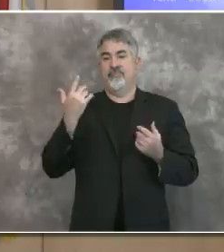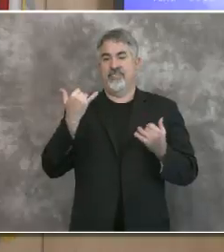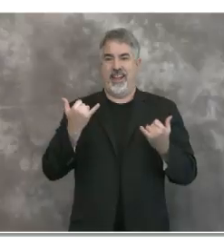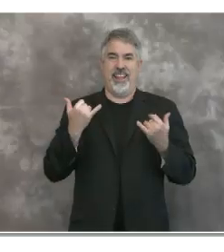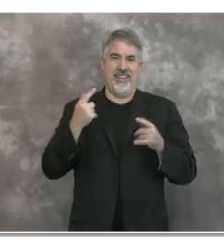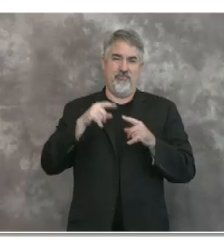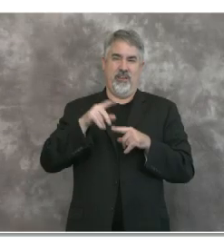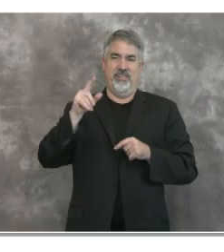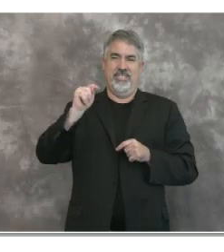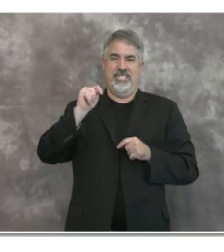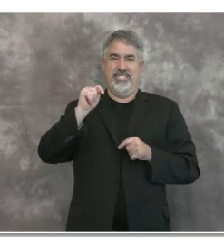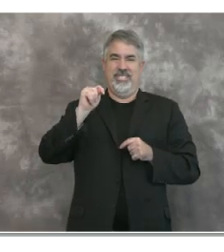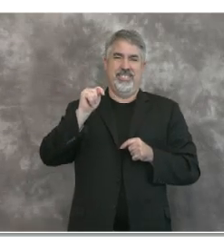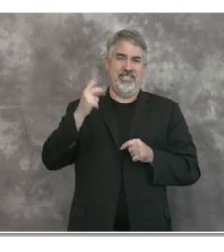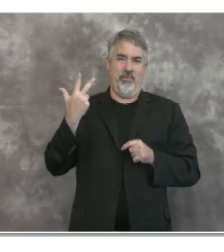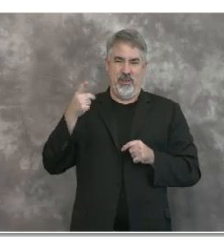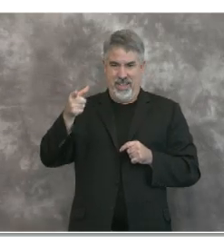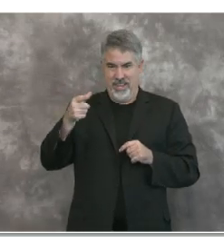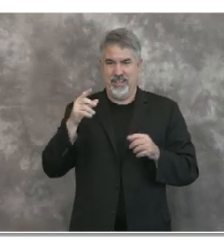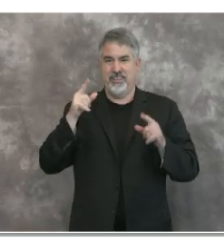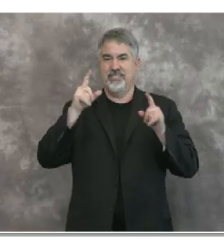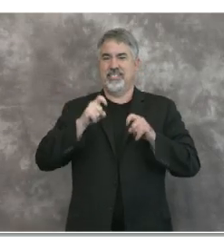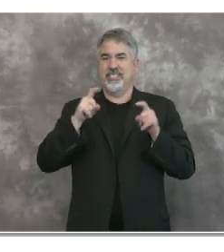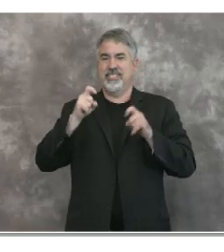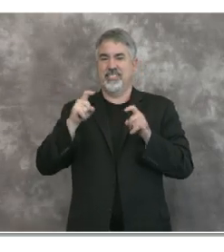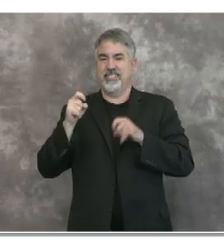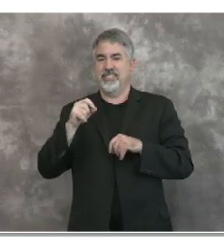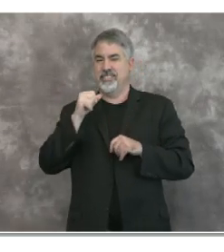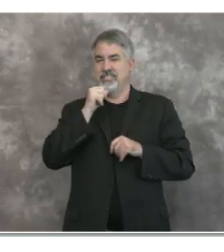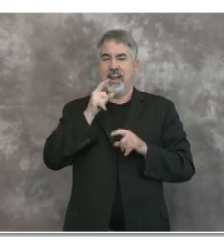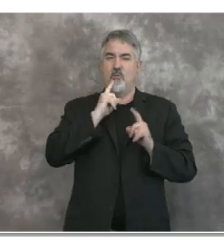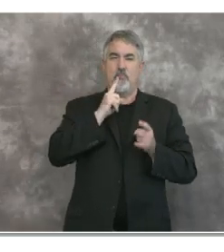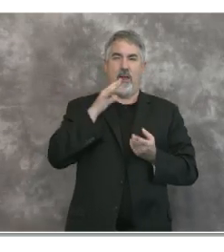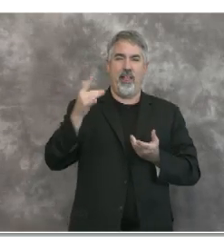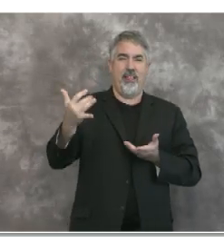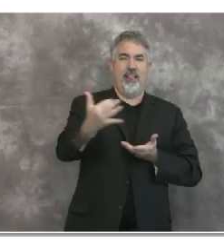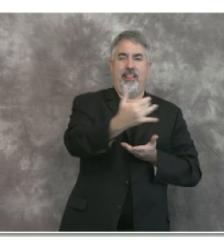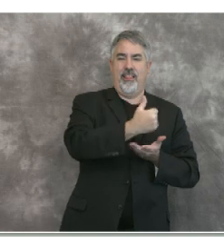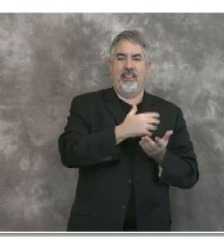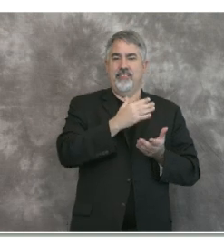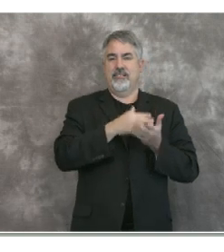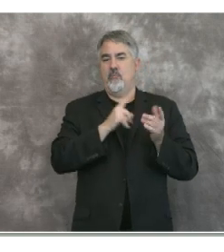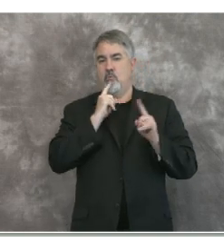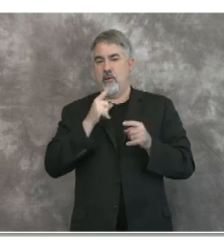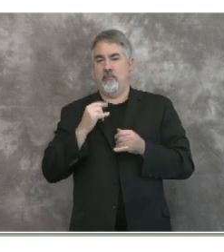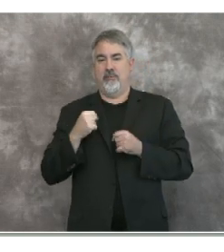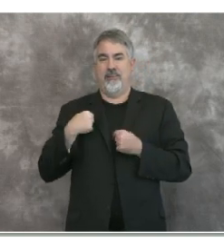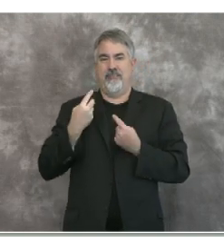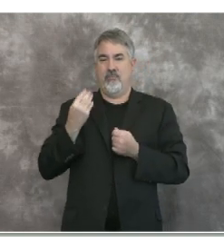entities that did not report over the last few days, but today we're reporting